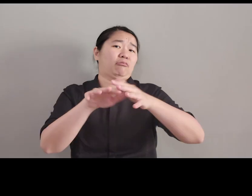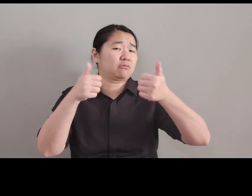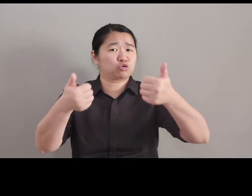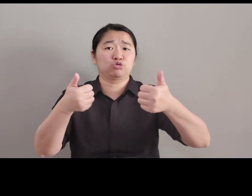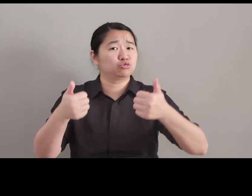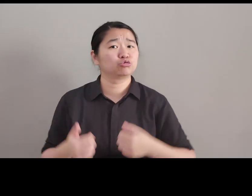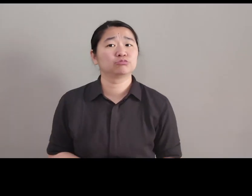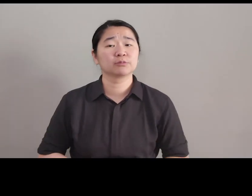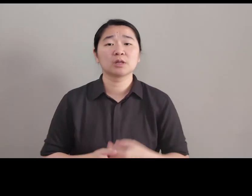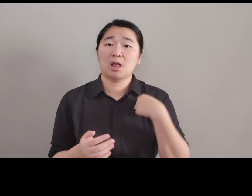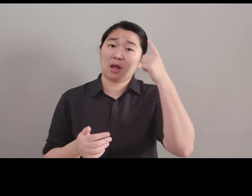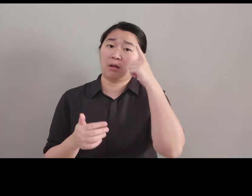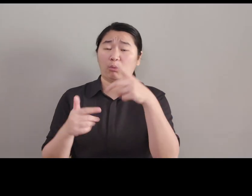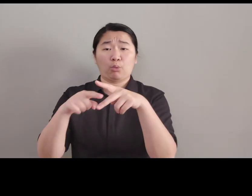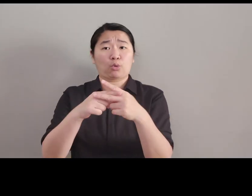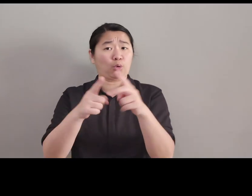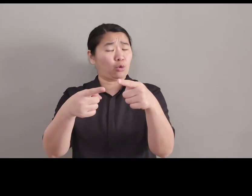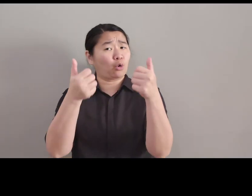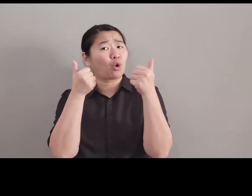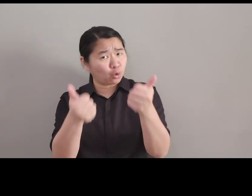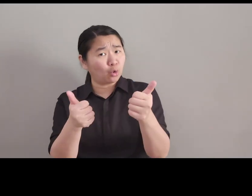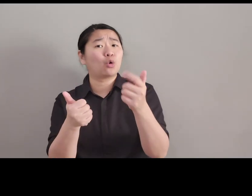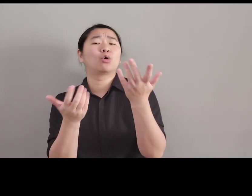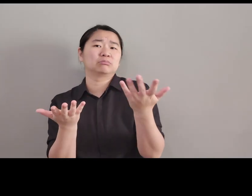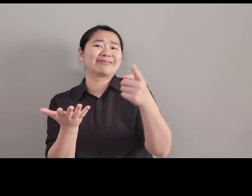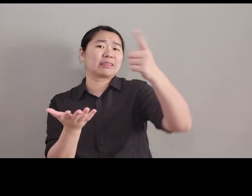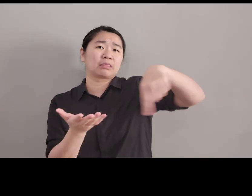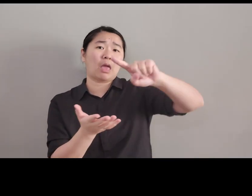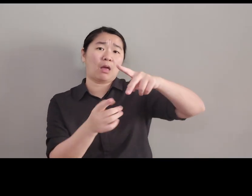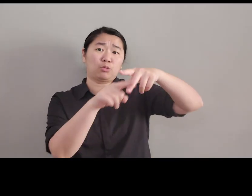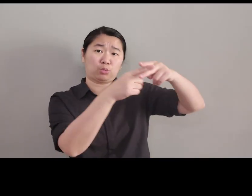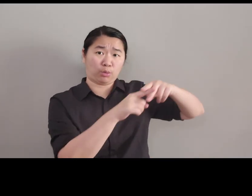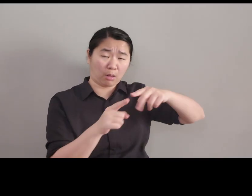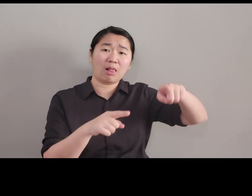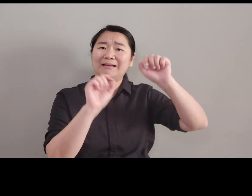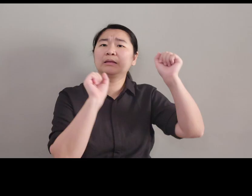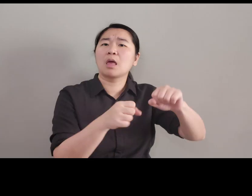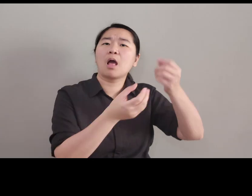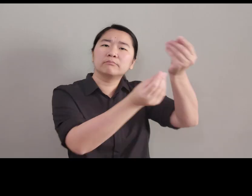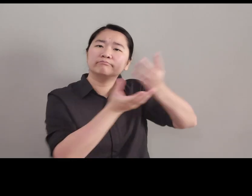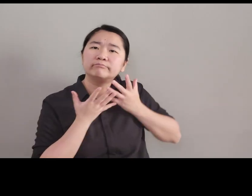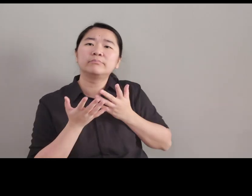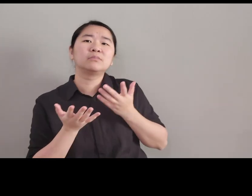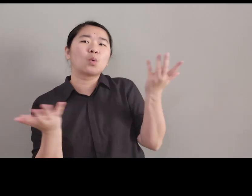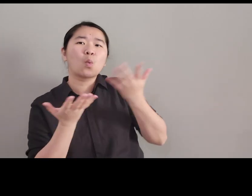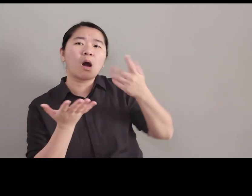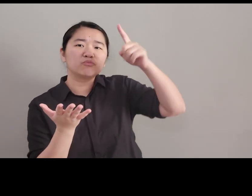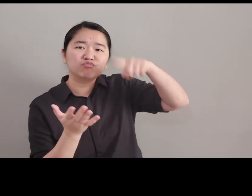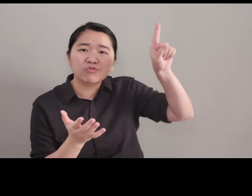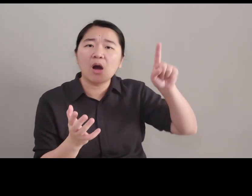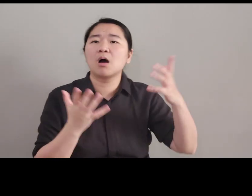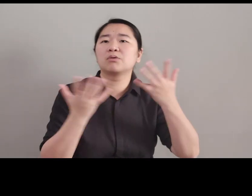tools is that they can tell you about things at the time you need them and give you the information right as you need them, so that you